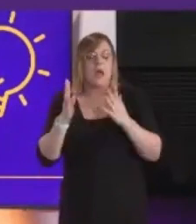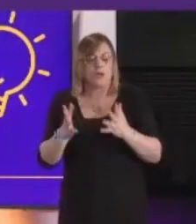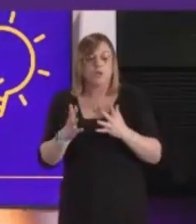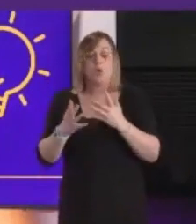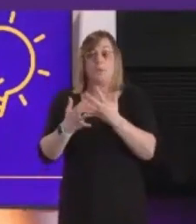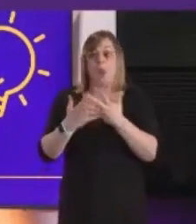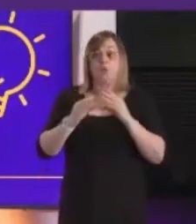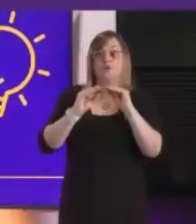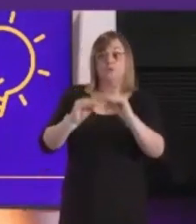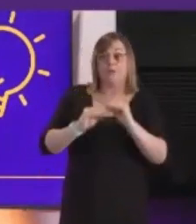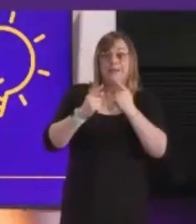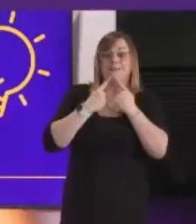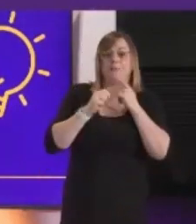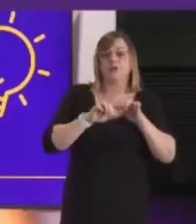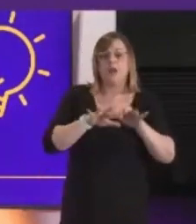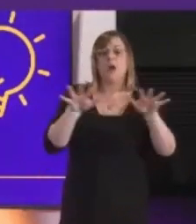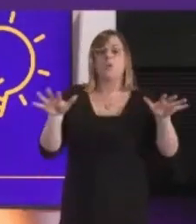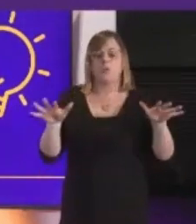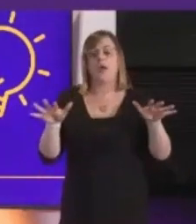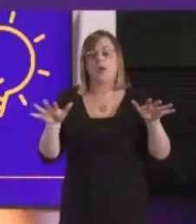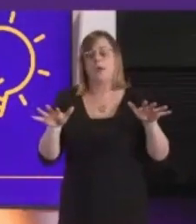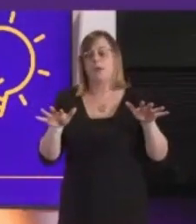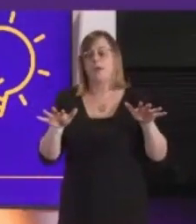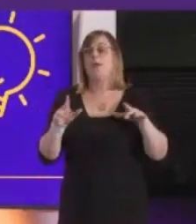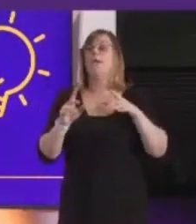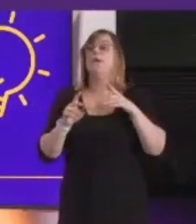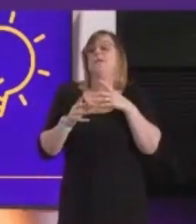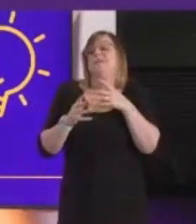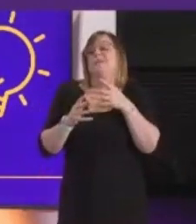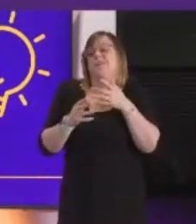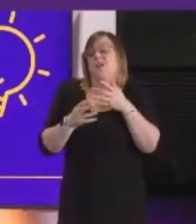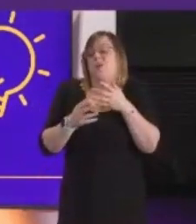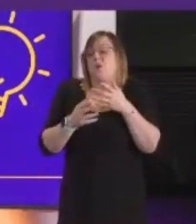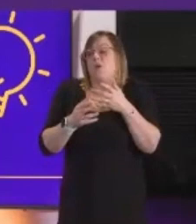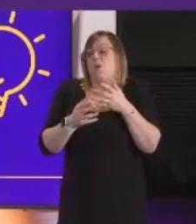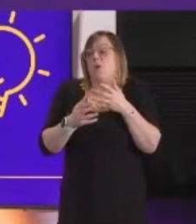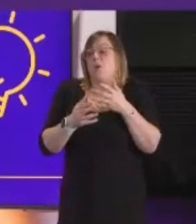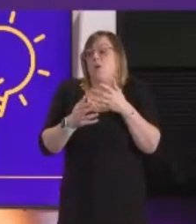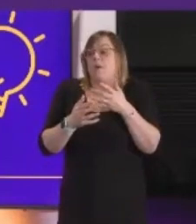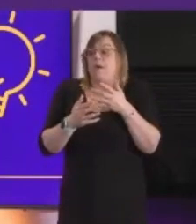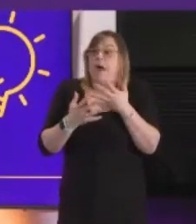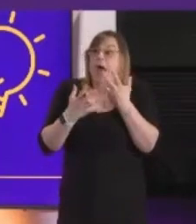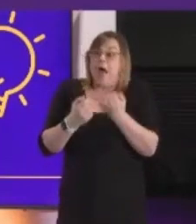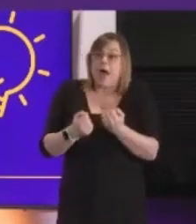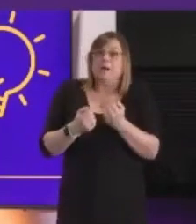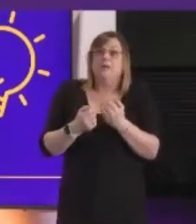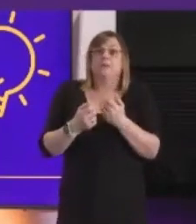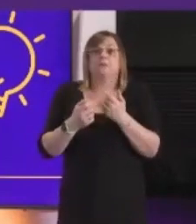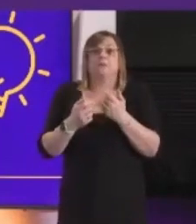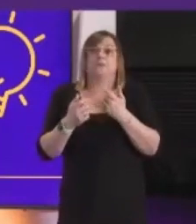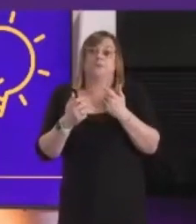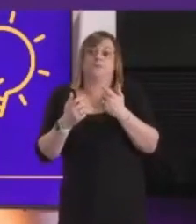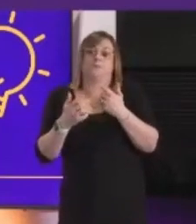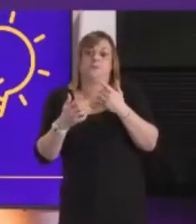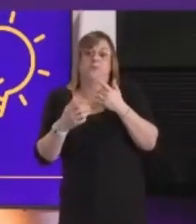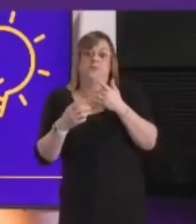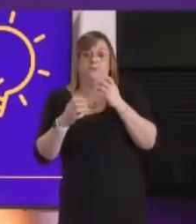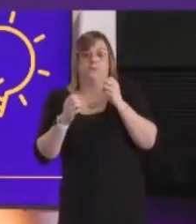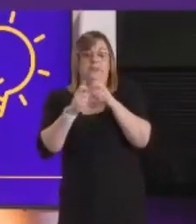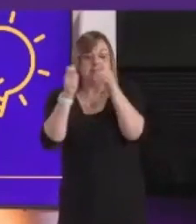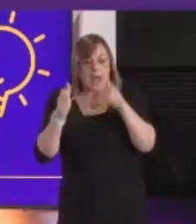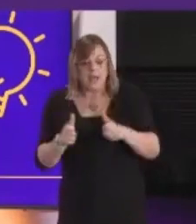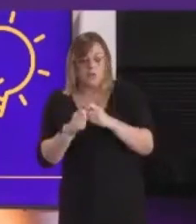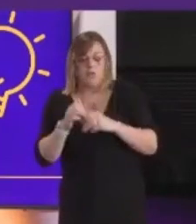training resources. So that involved decks that explained 10 core elements of